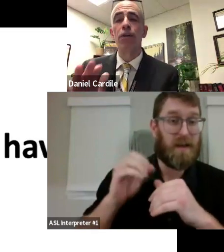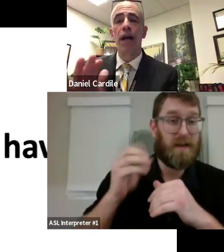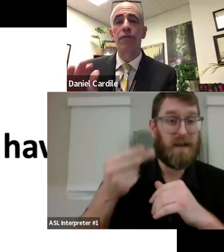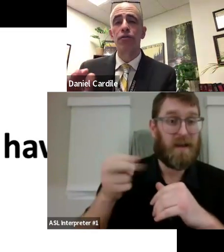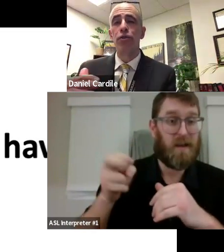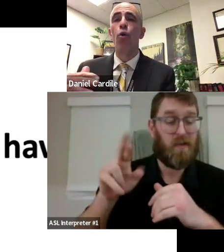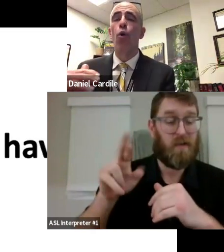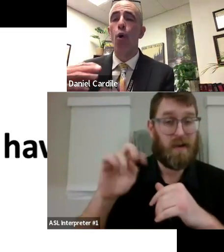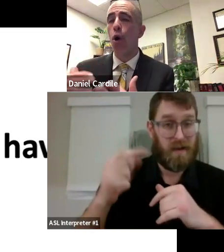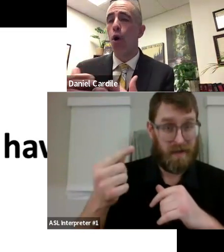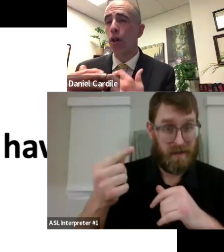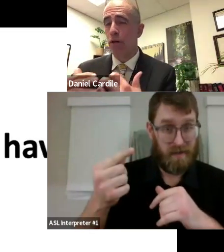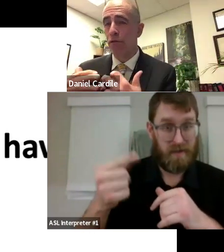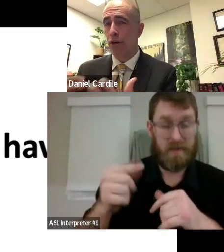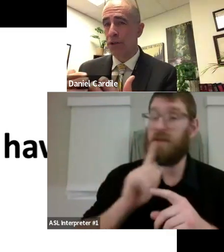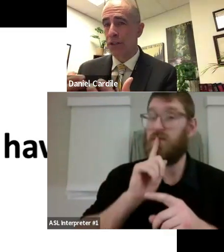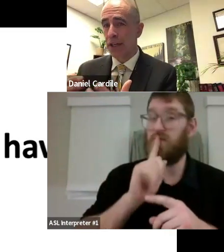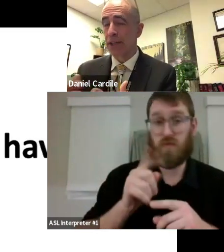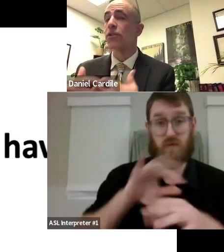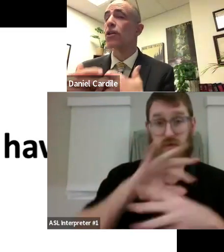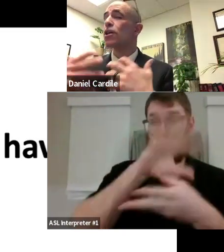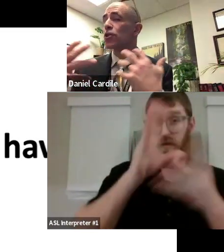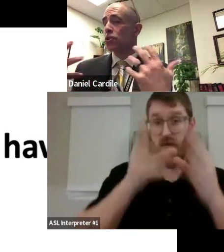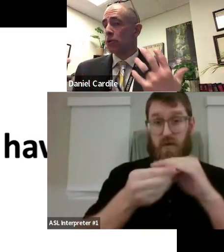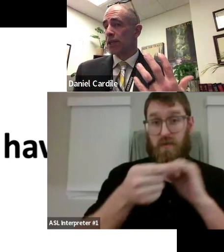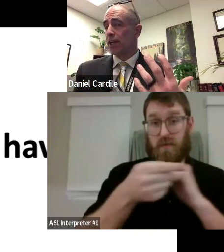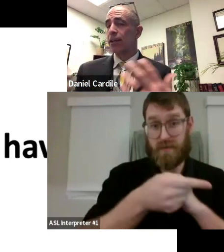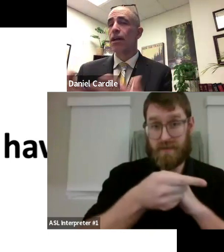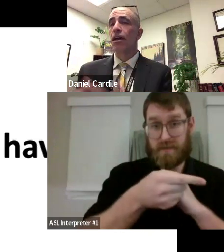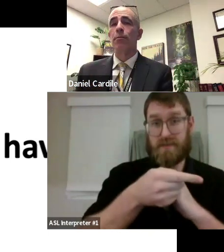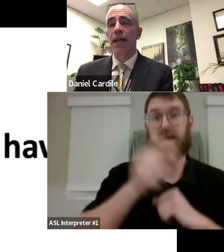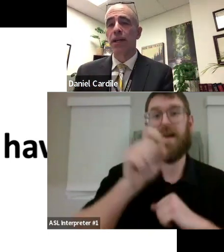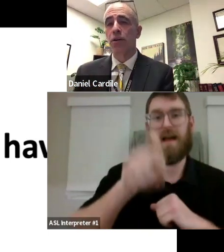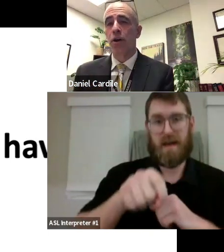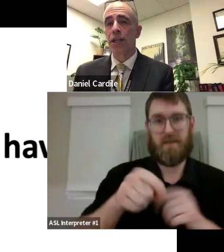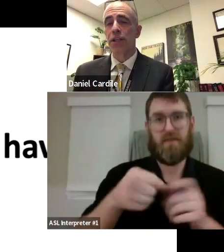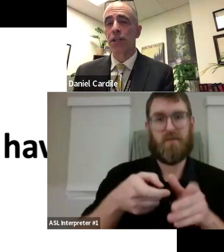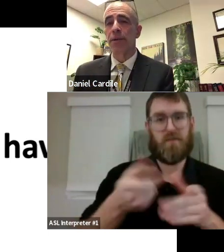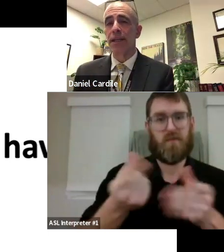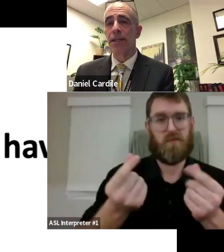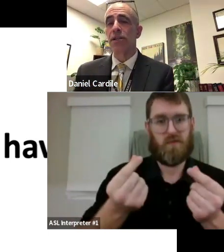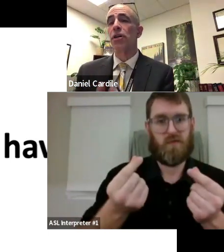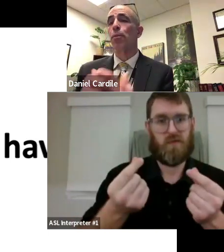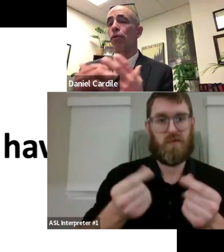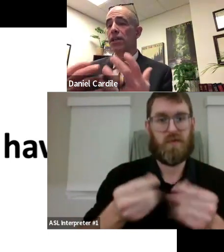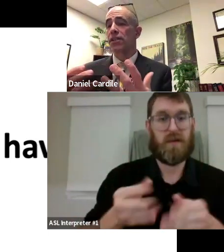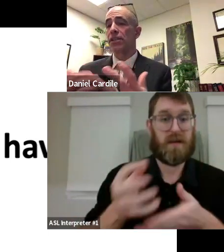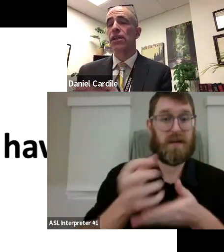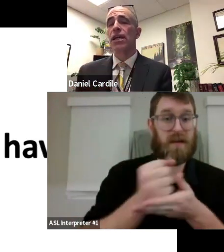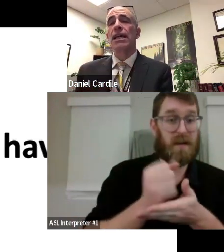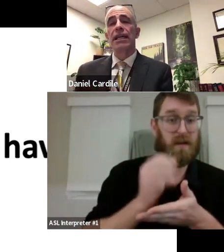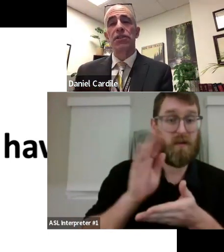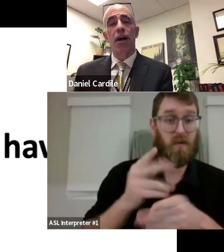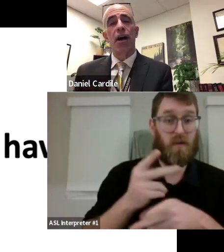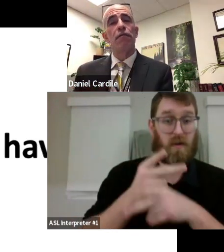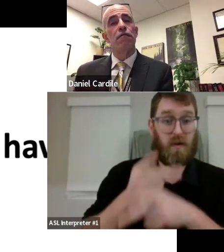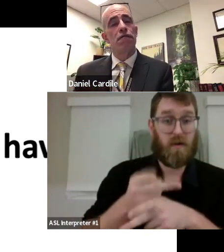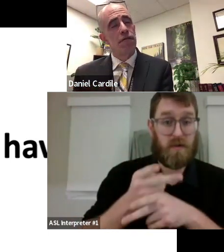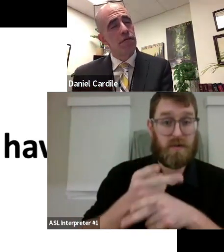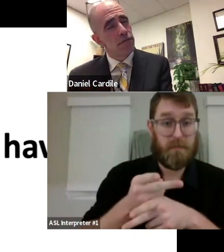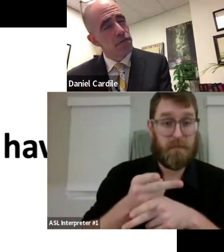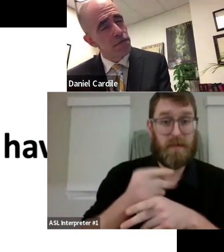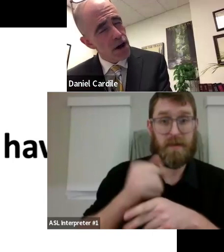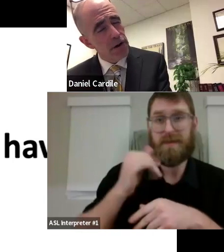True, you have to do all of those things. So again, obtaining guardianship is a process. It's